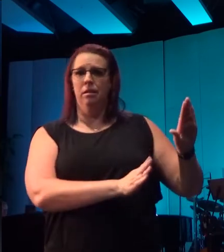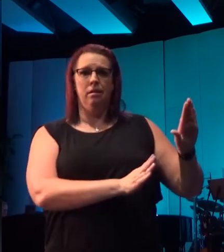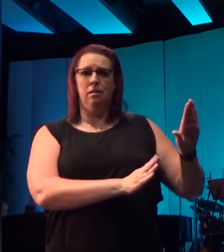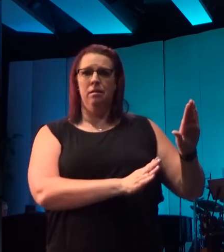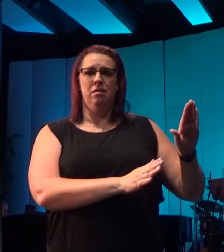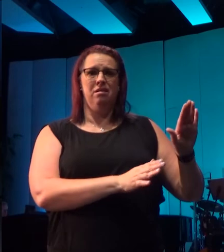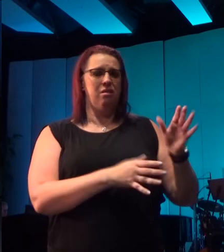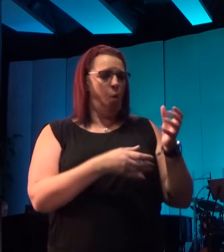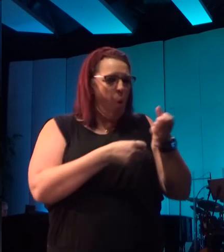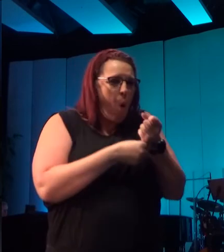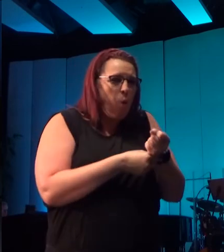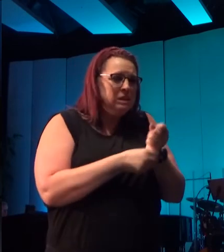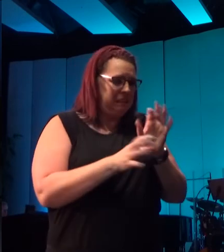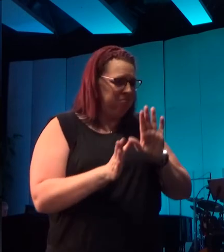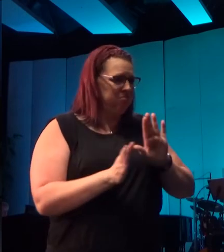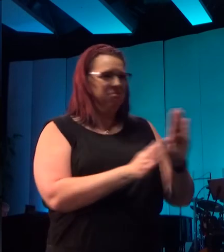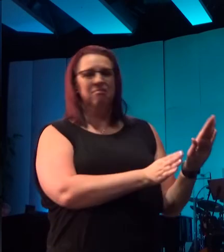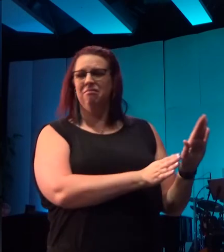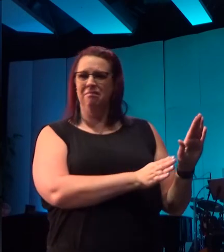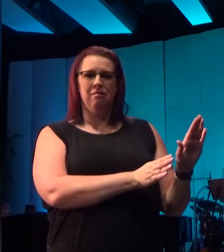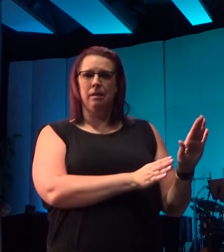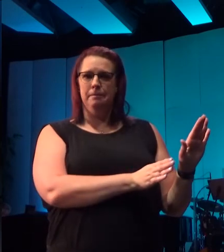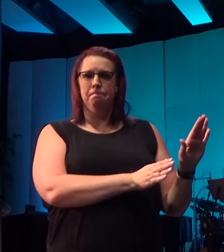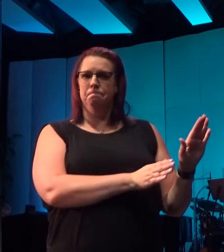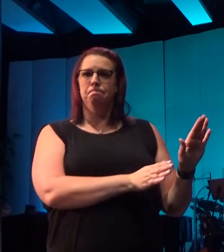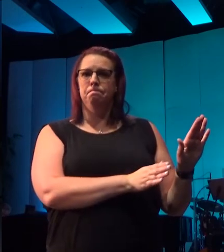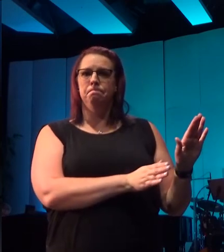the holding, the clinging,